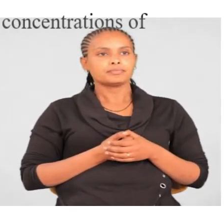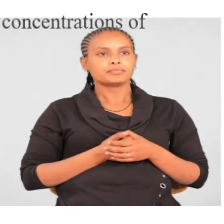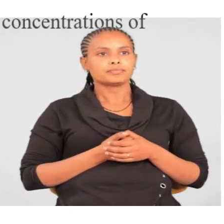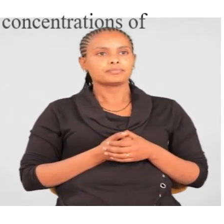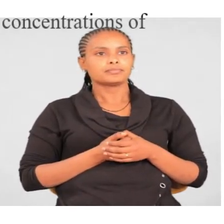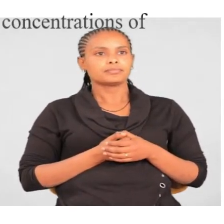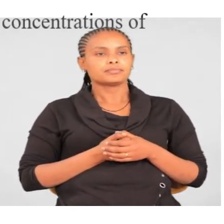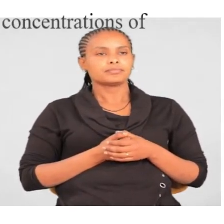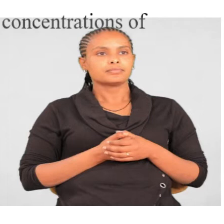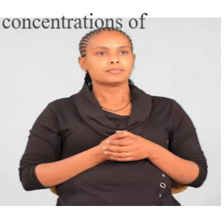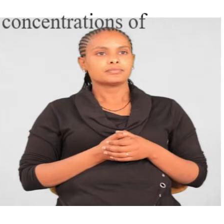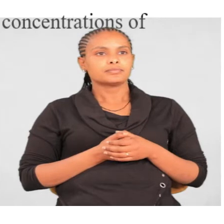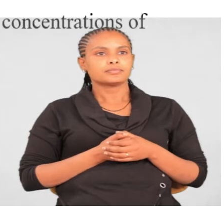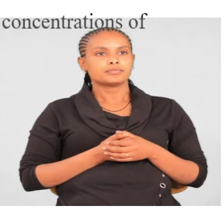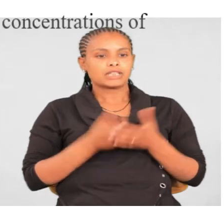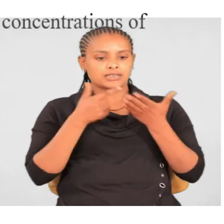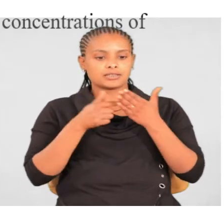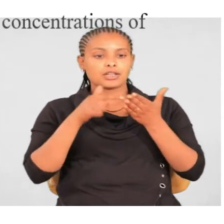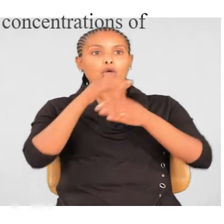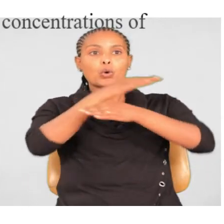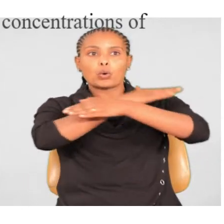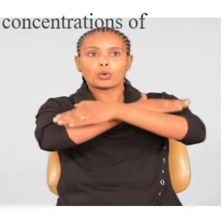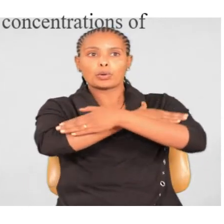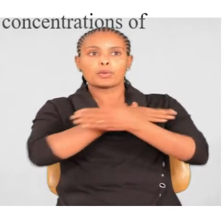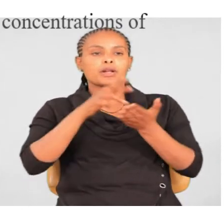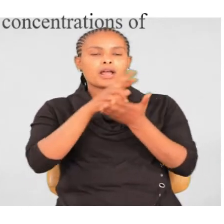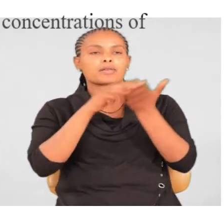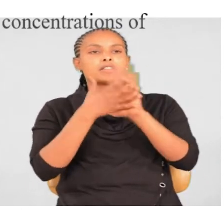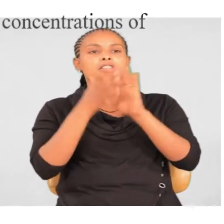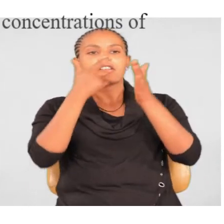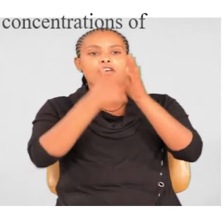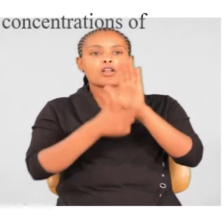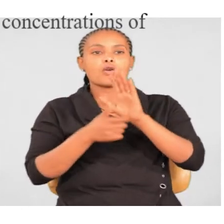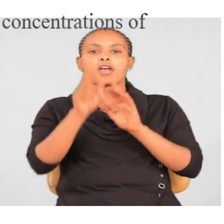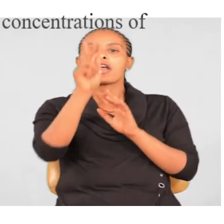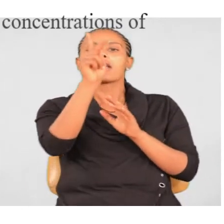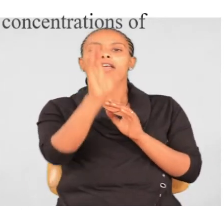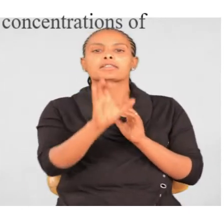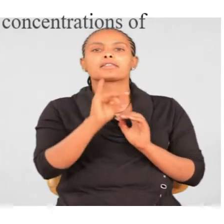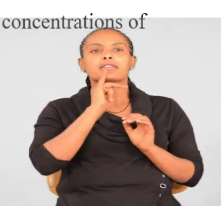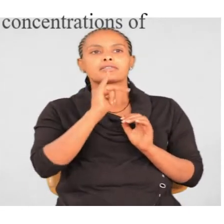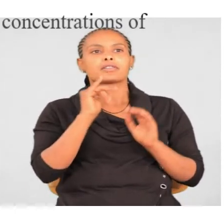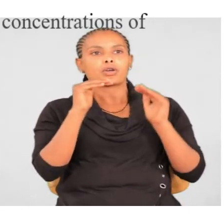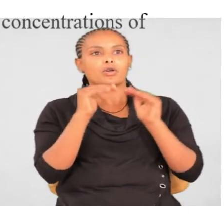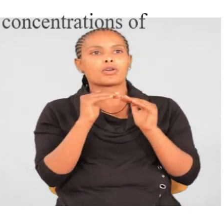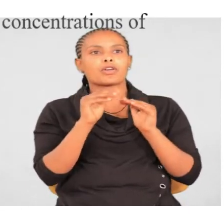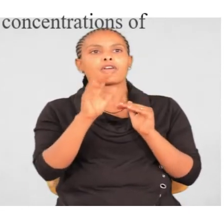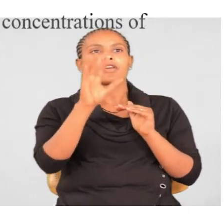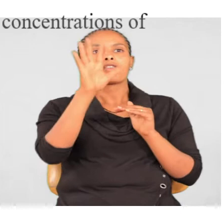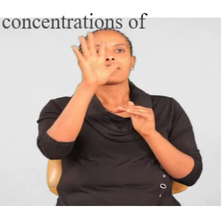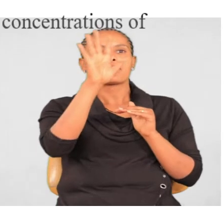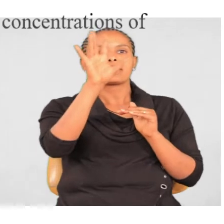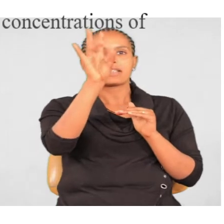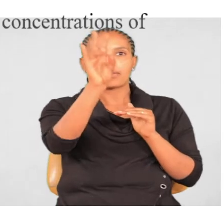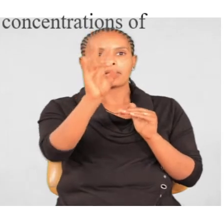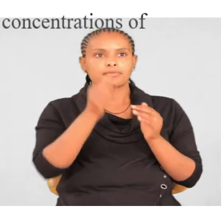gas. Now this is equilibrium reaction. The value of Kc equal is